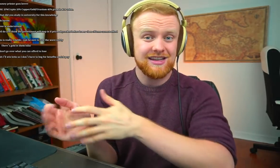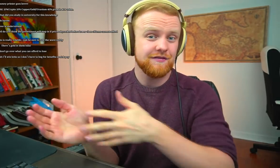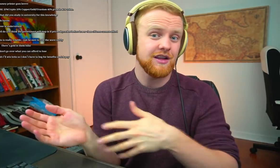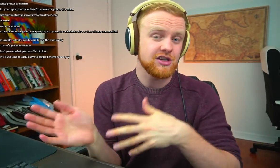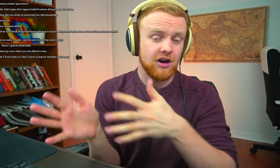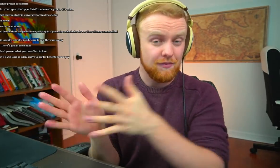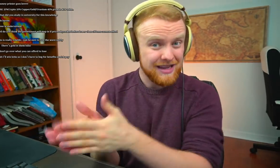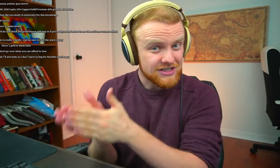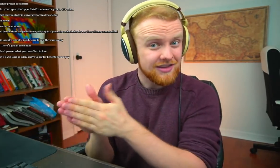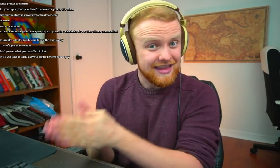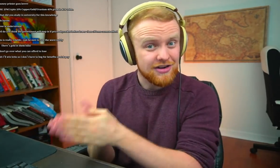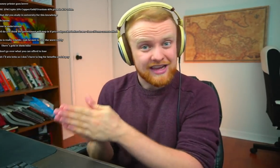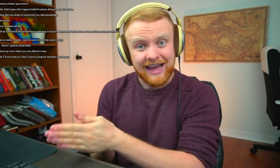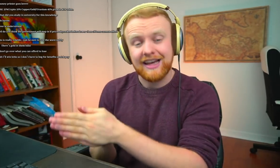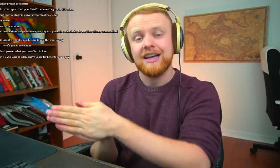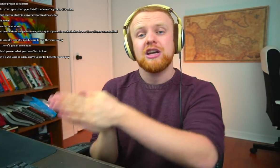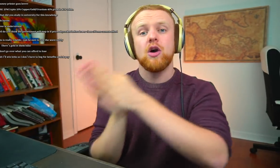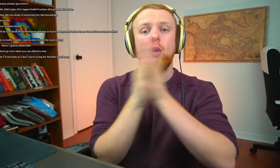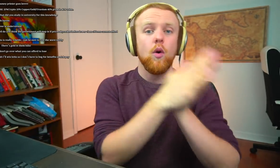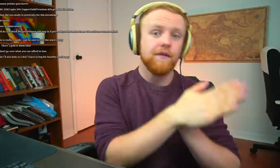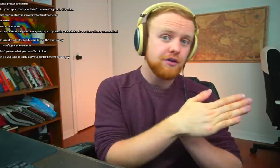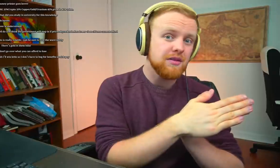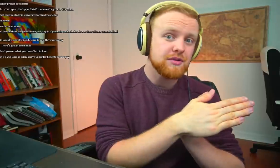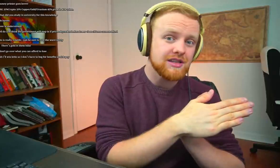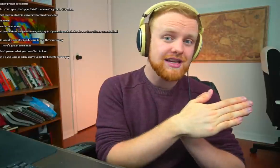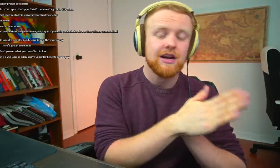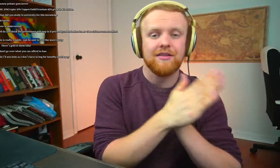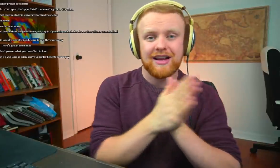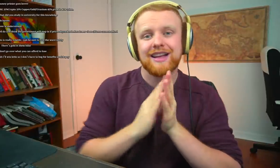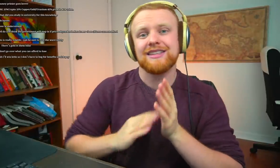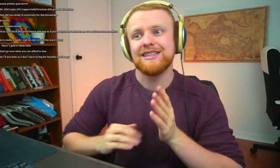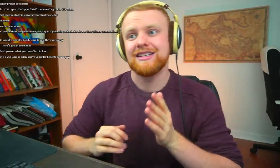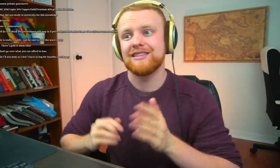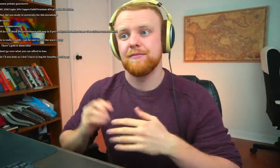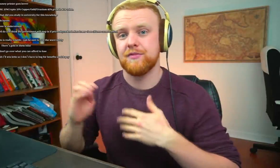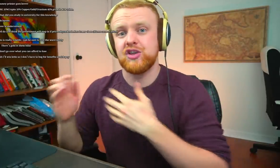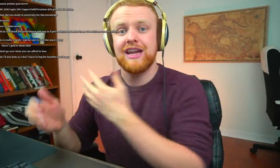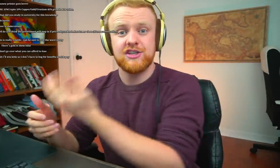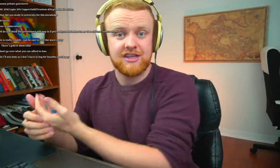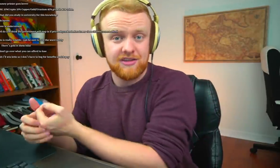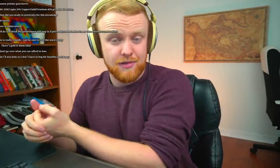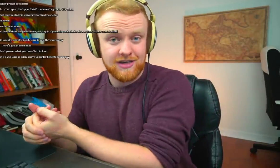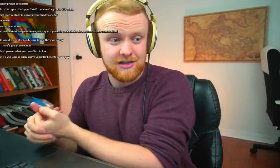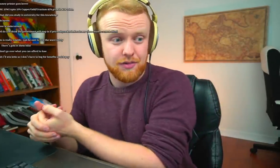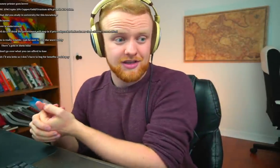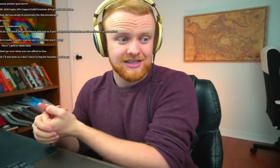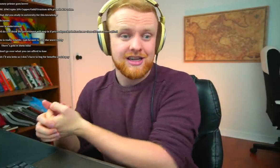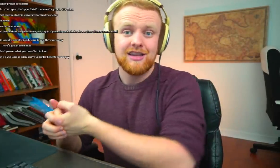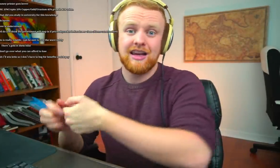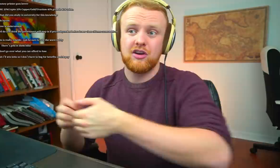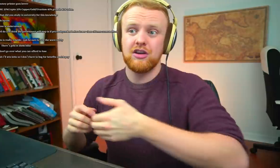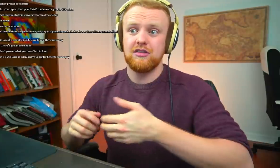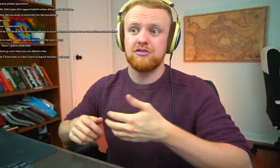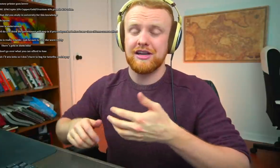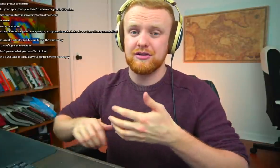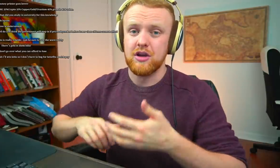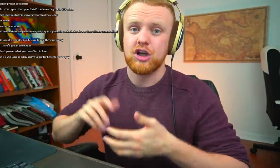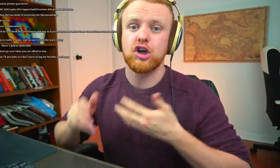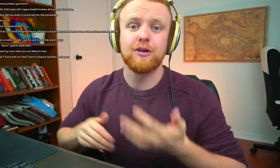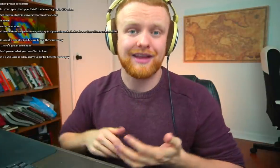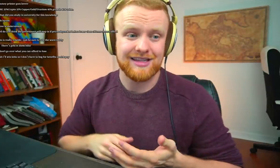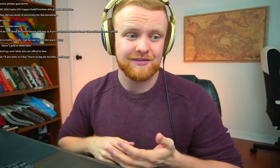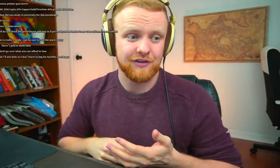If they see inflation based on their data go over 3%, well, then I could see some changes to their monetary policy that could try